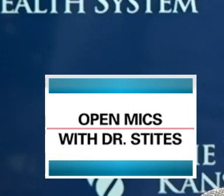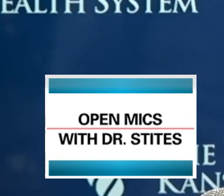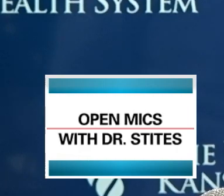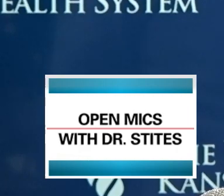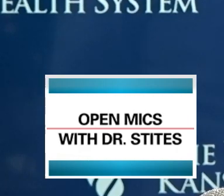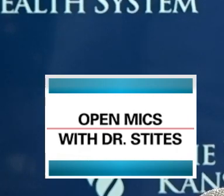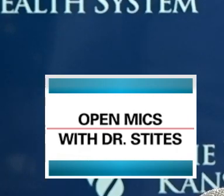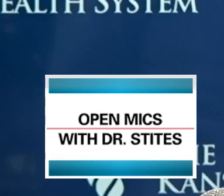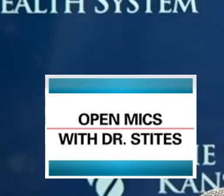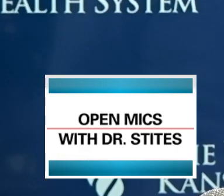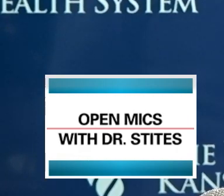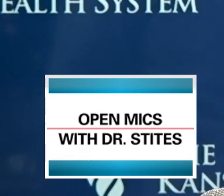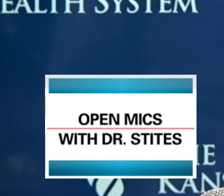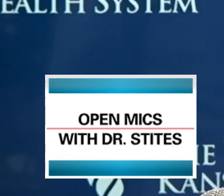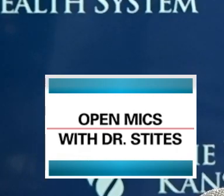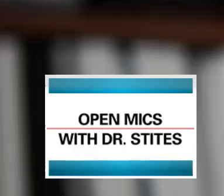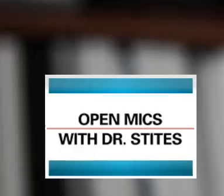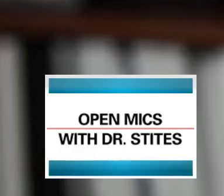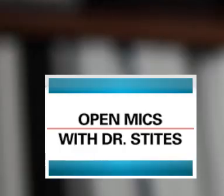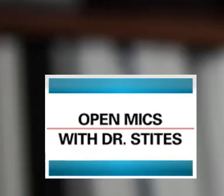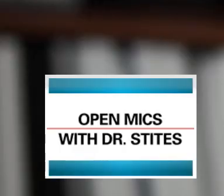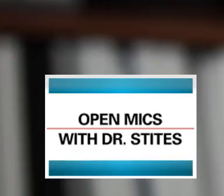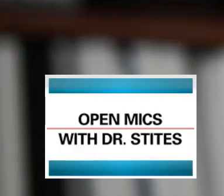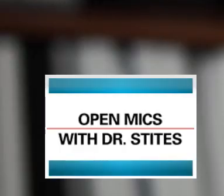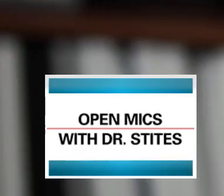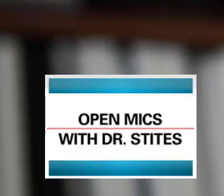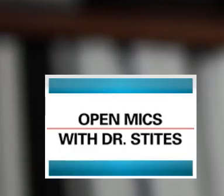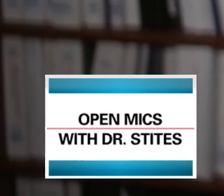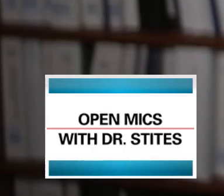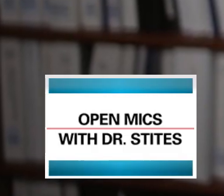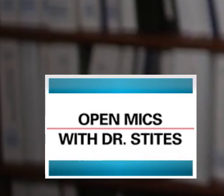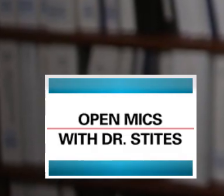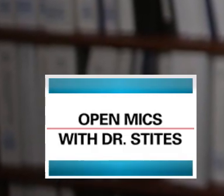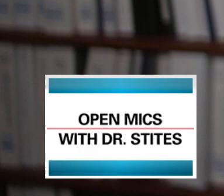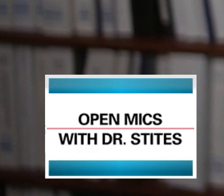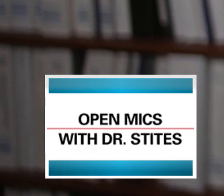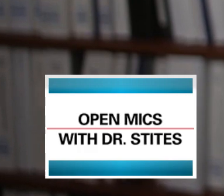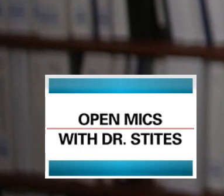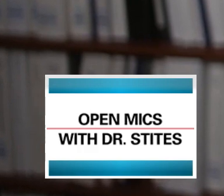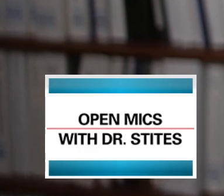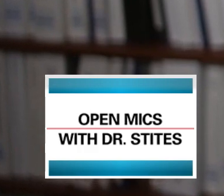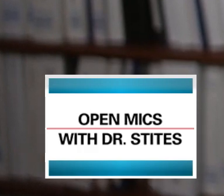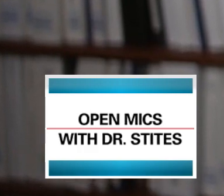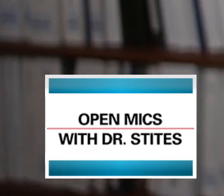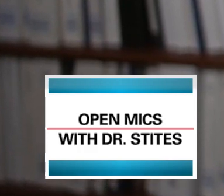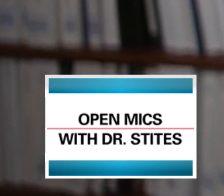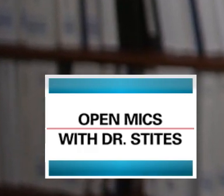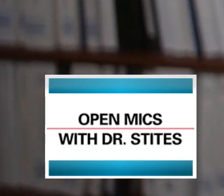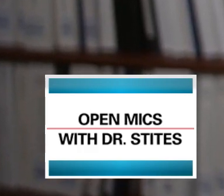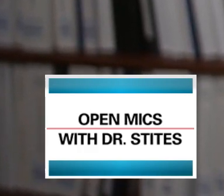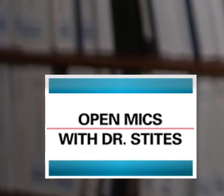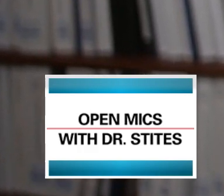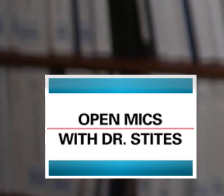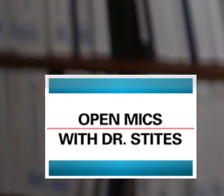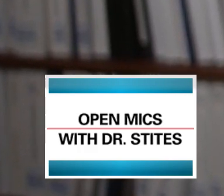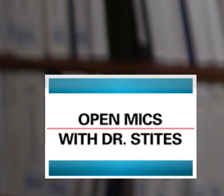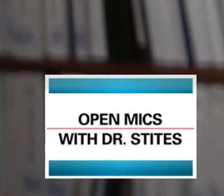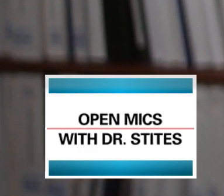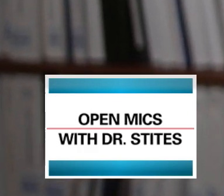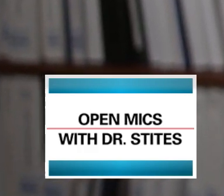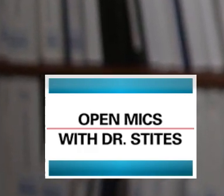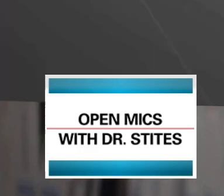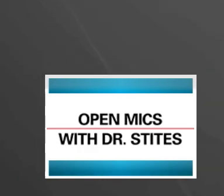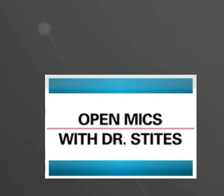this is part of the entire story. It was a big day. Senior Vice President and General Counsel for the University of Kansas